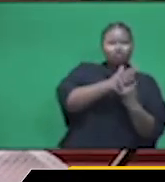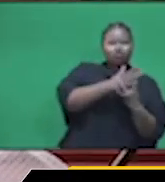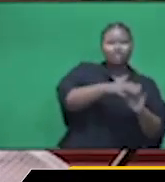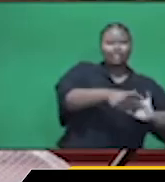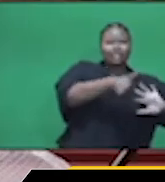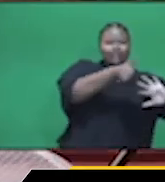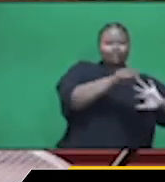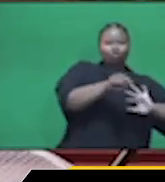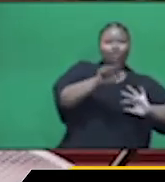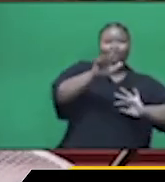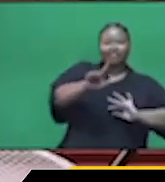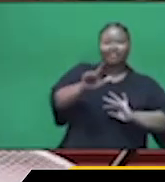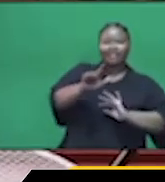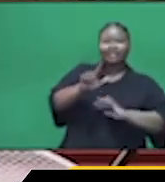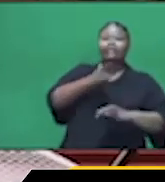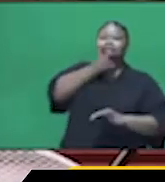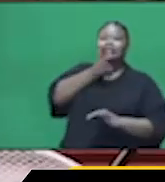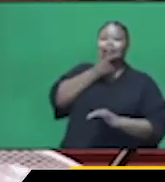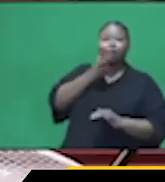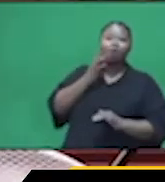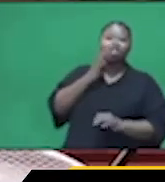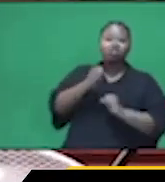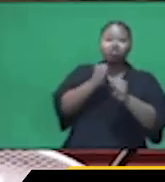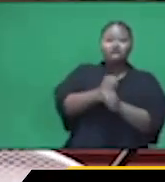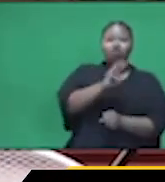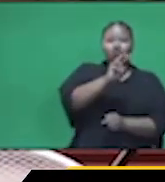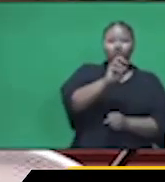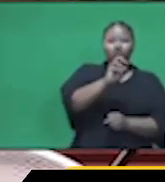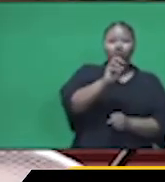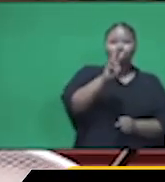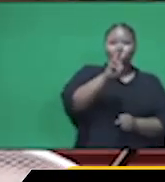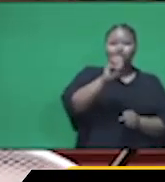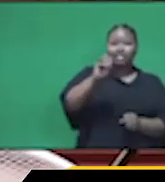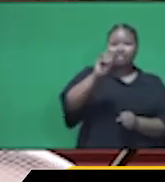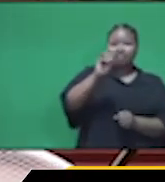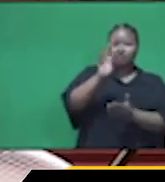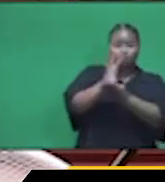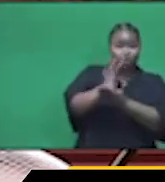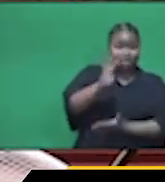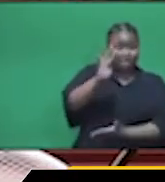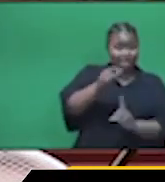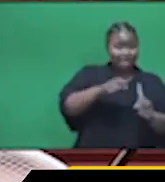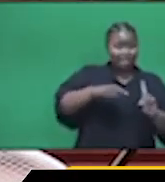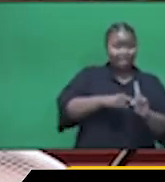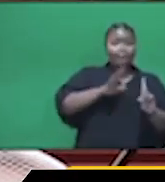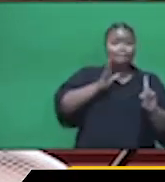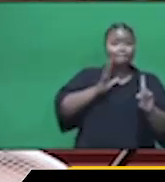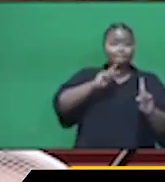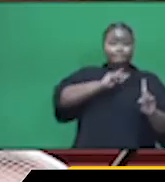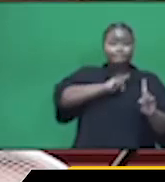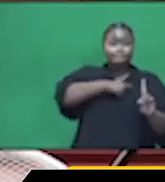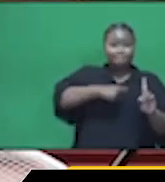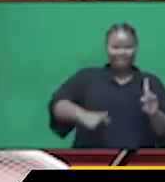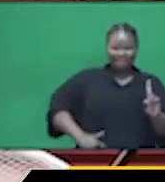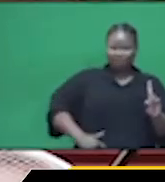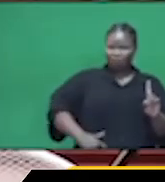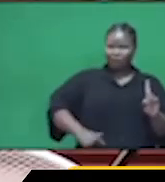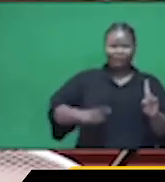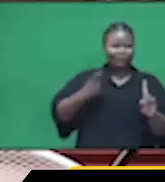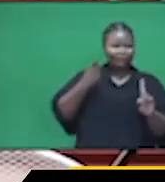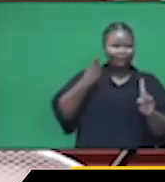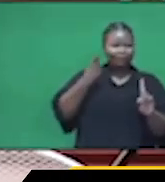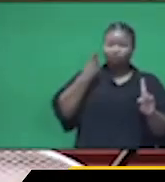December 2004. The assembly in which the President, at that time he was the Secretary General of the